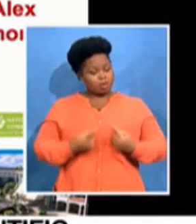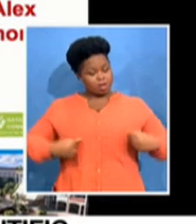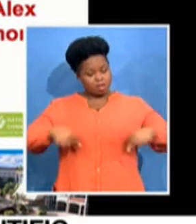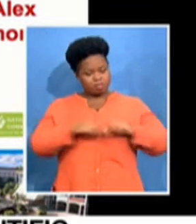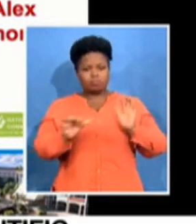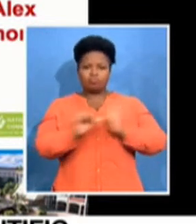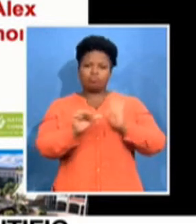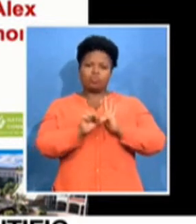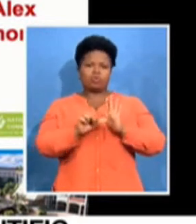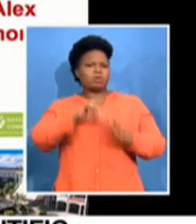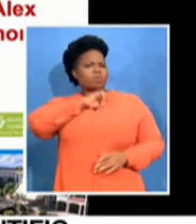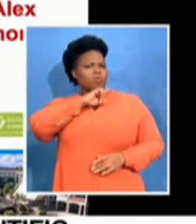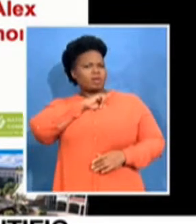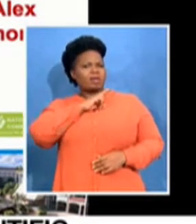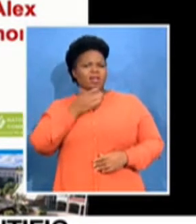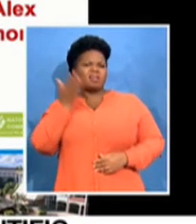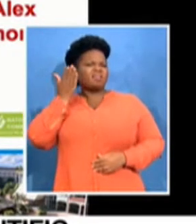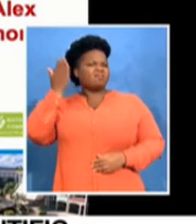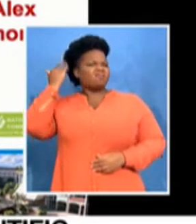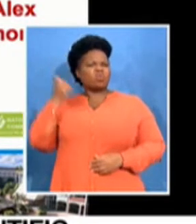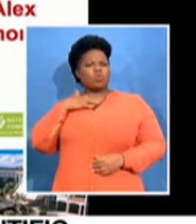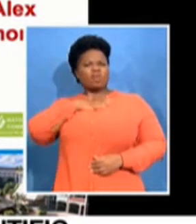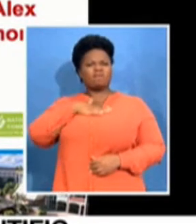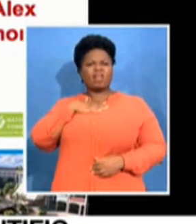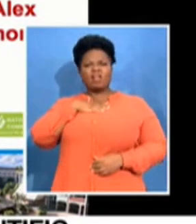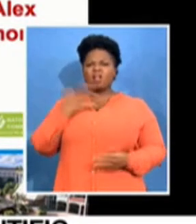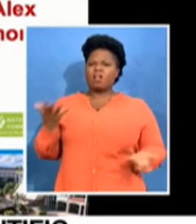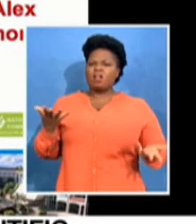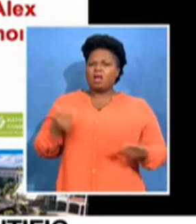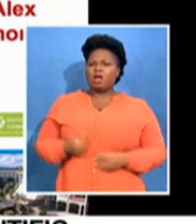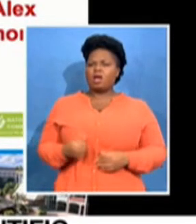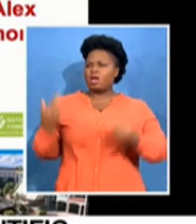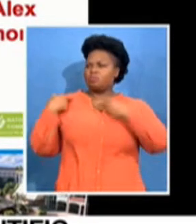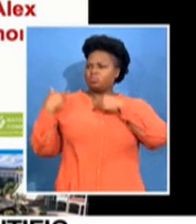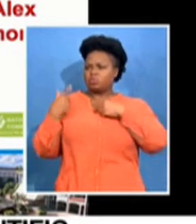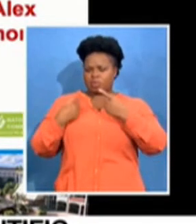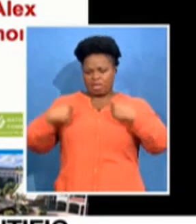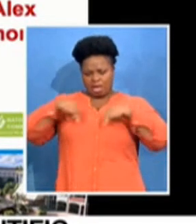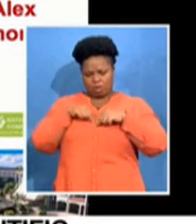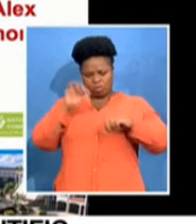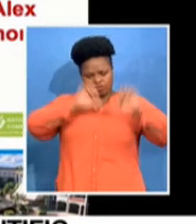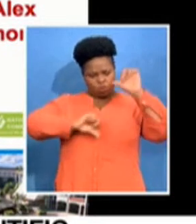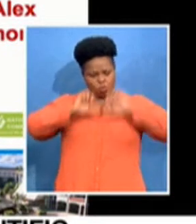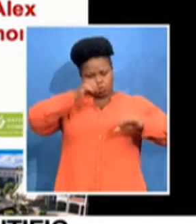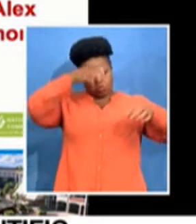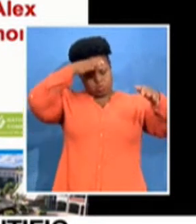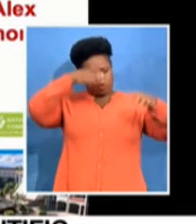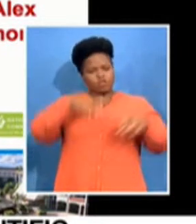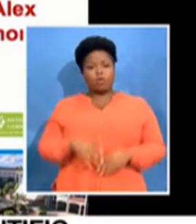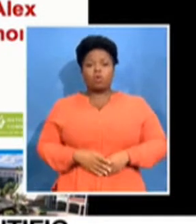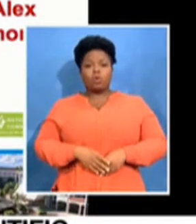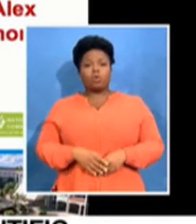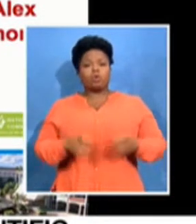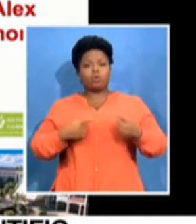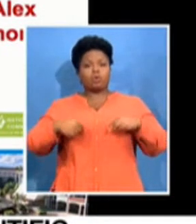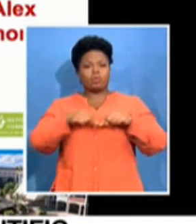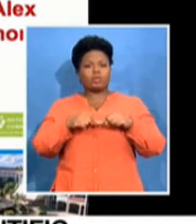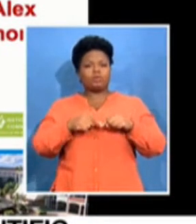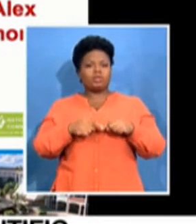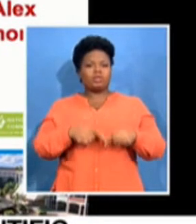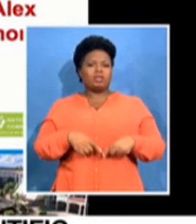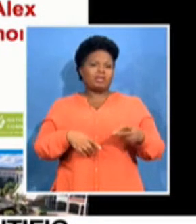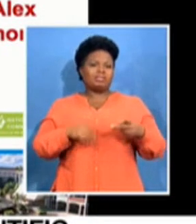main job as a scientist, or especially at the Network for Genomic Surveillance, a lot of time was to give bad news to